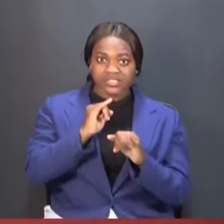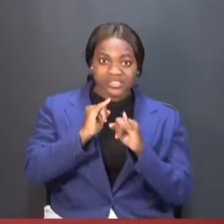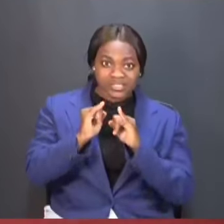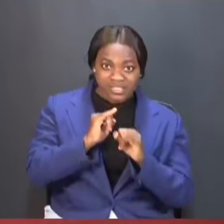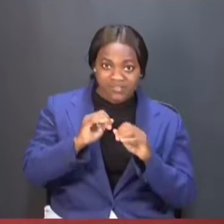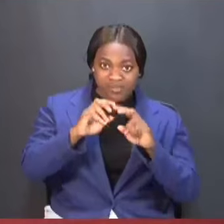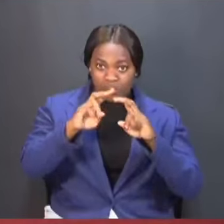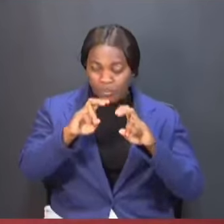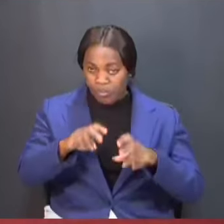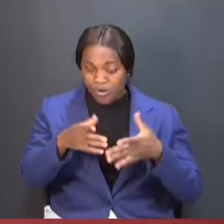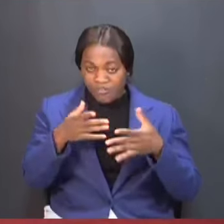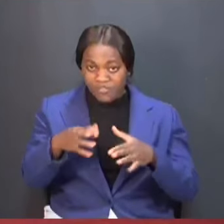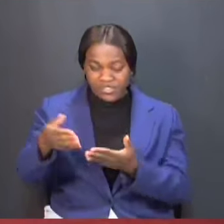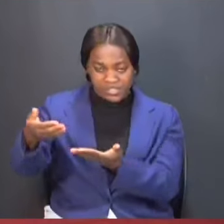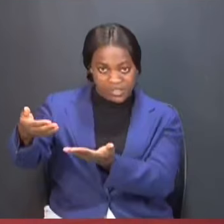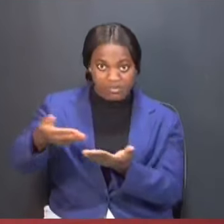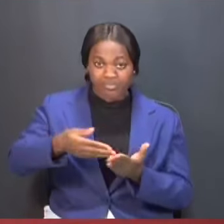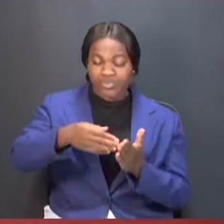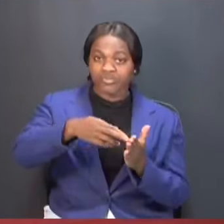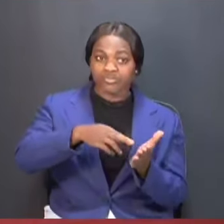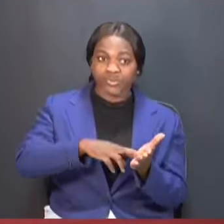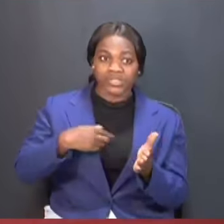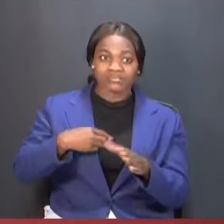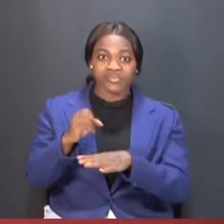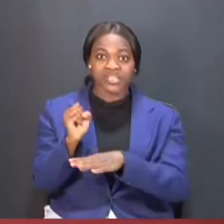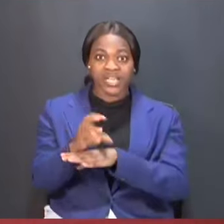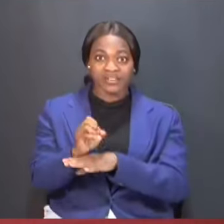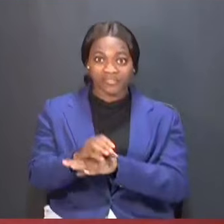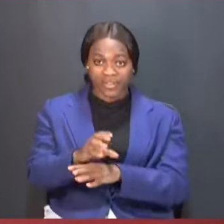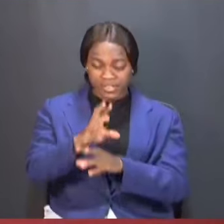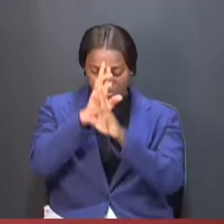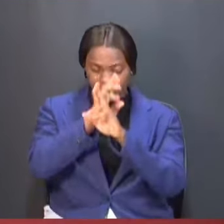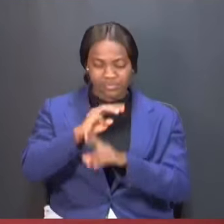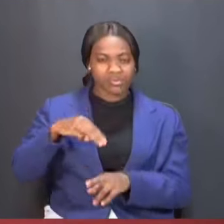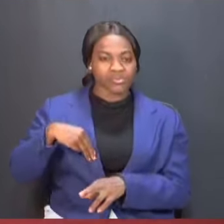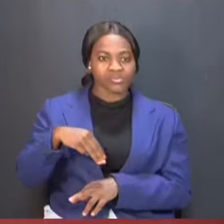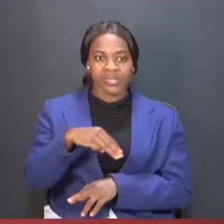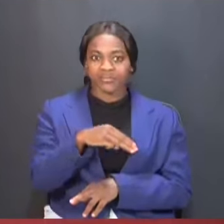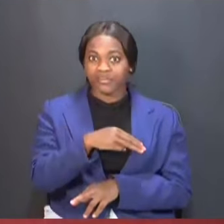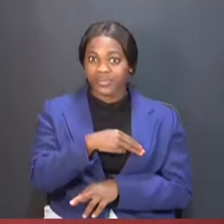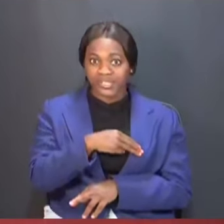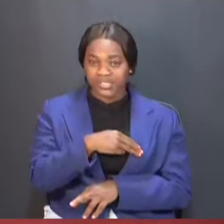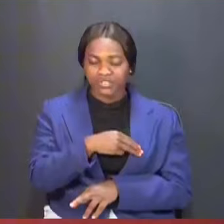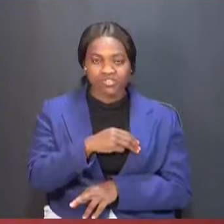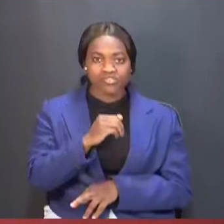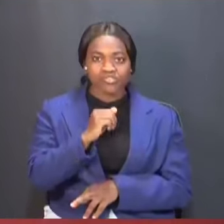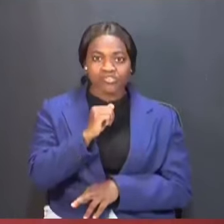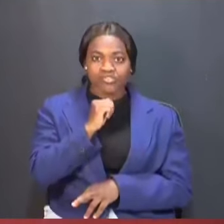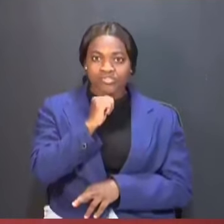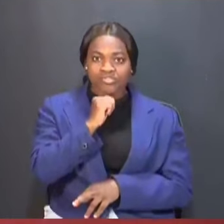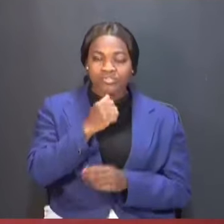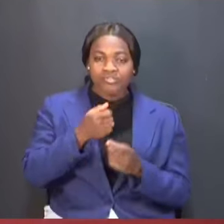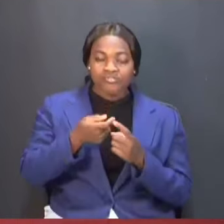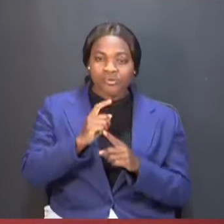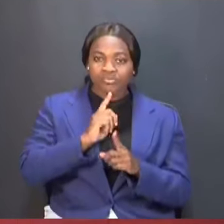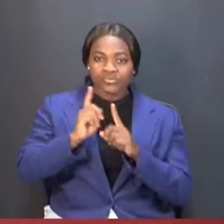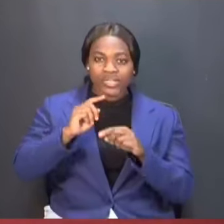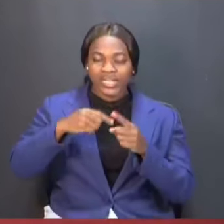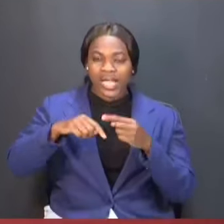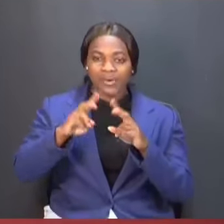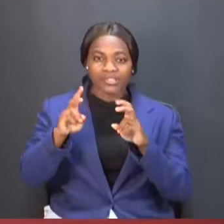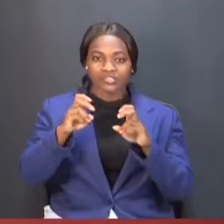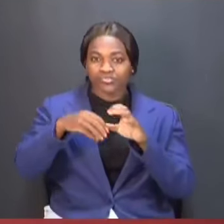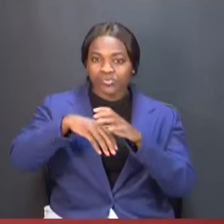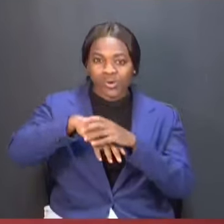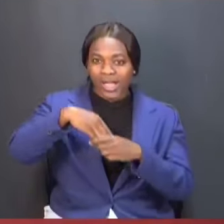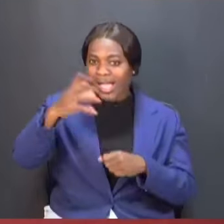House, I advise honorable members to refrain from public commentary on this